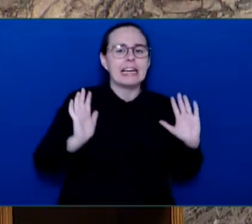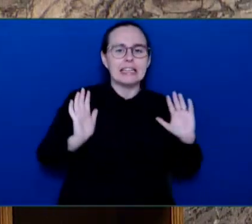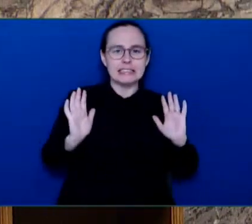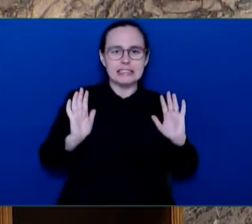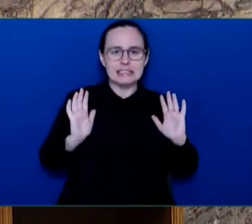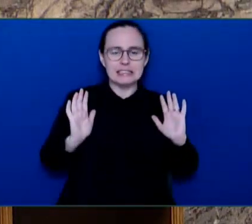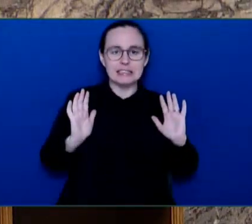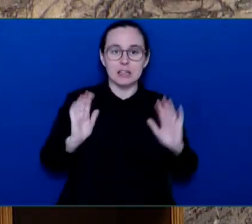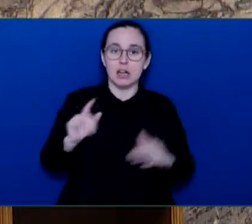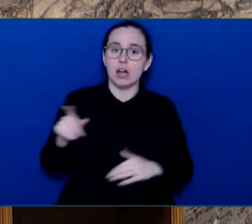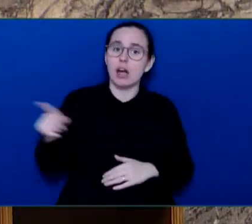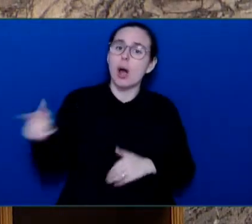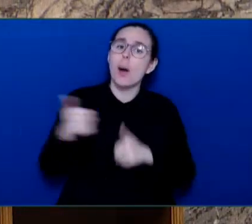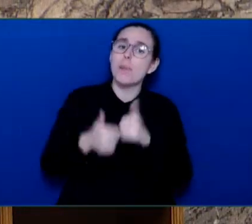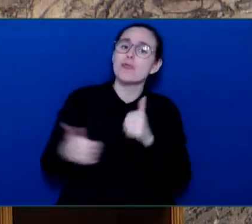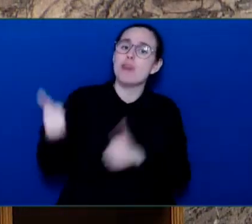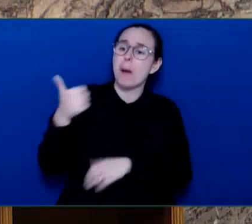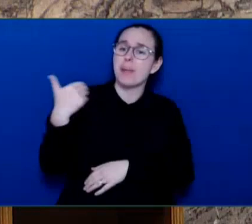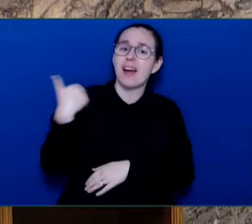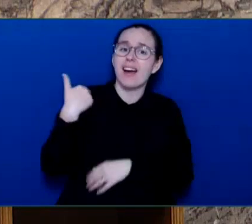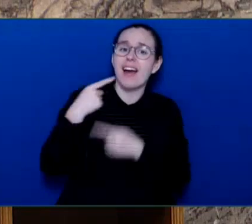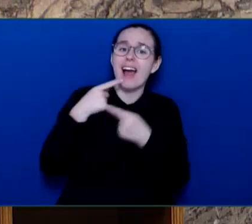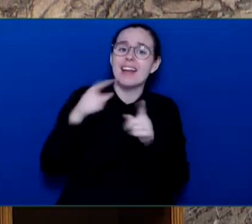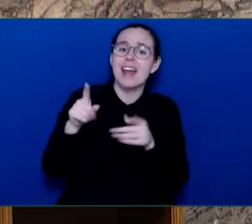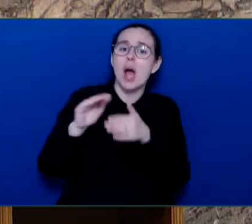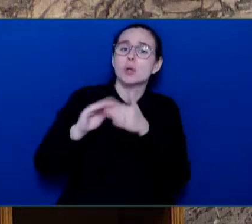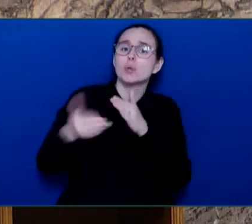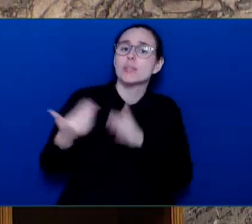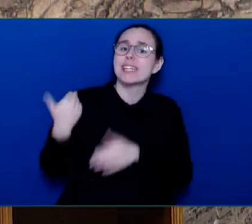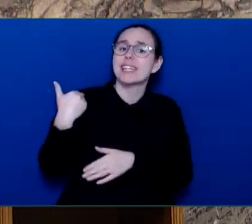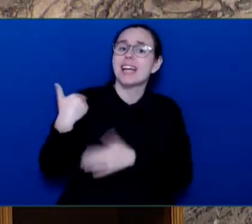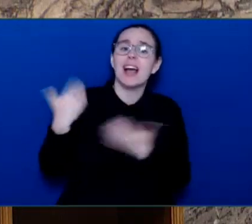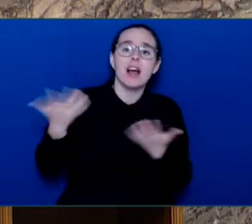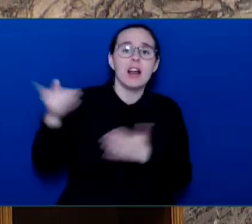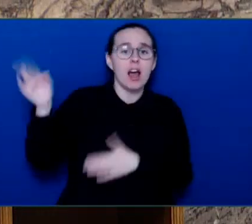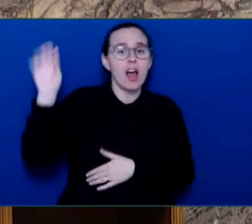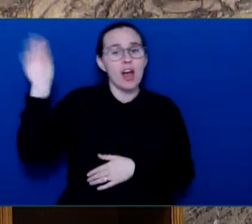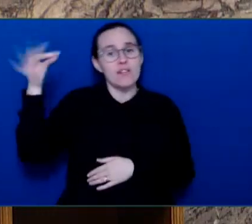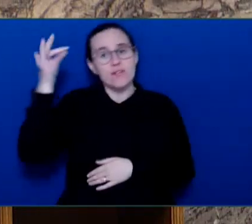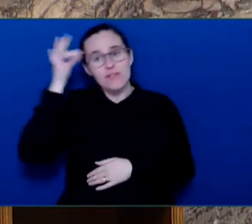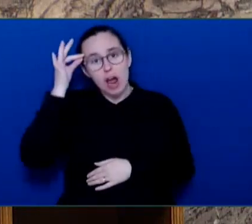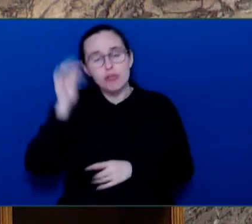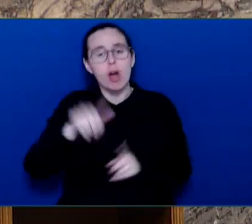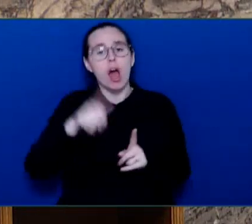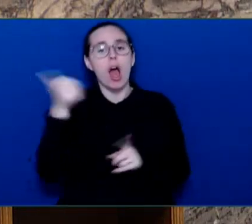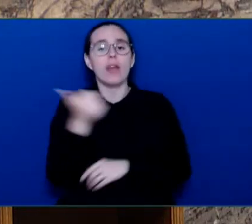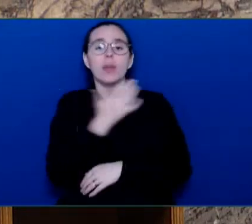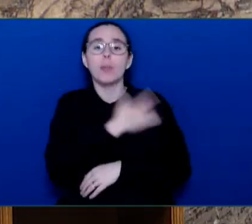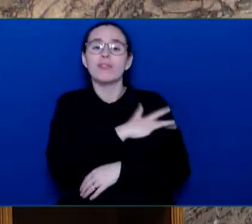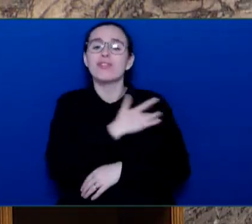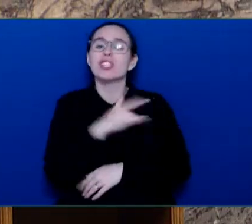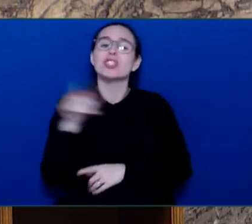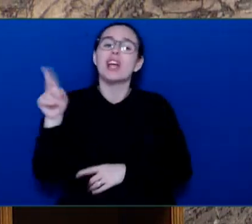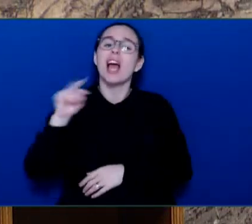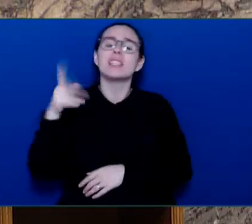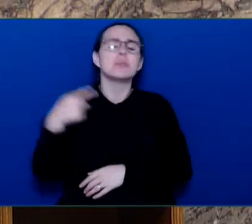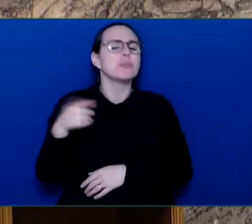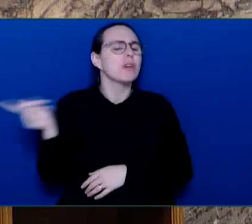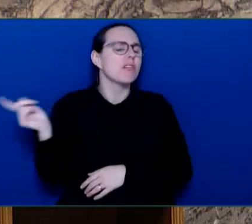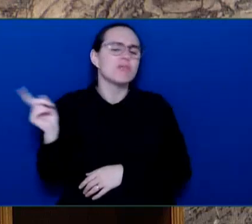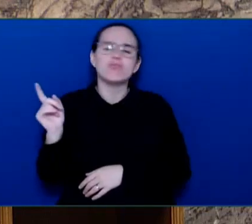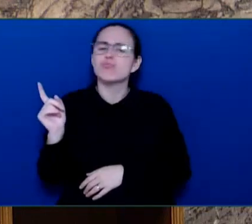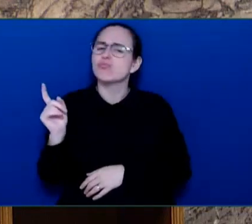and the federal NDP leader calling for carbon tax relief on home heating, he would not be. How can the Premier ignore the struggles